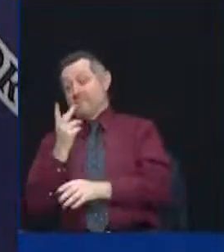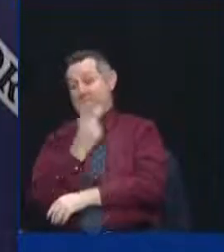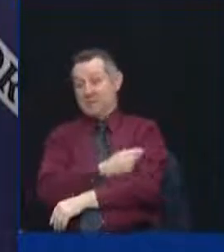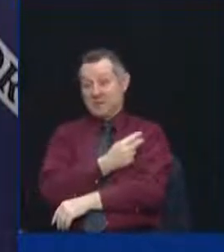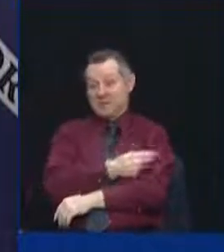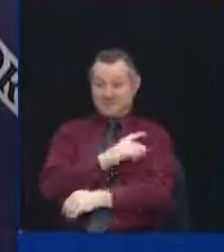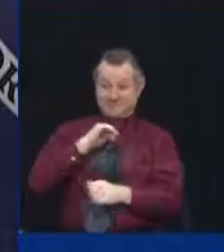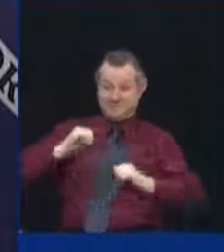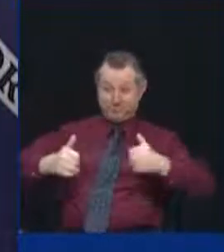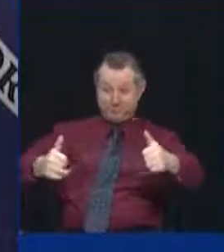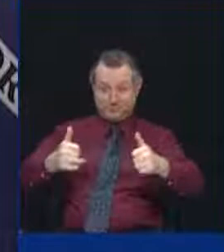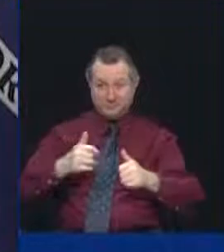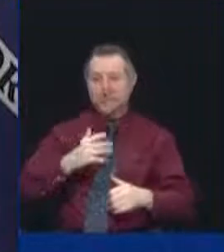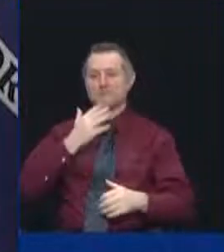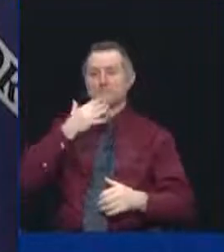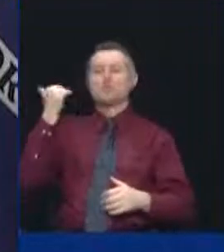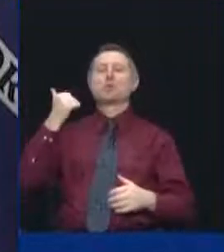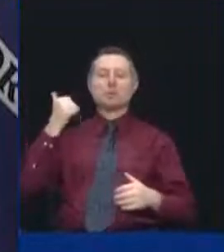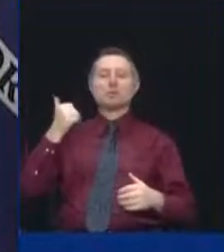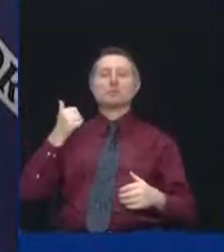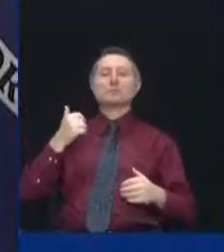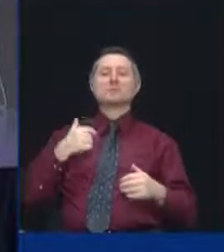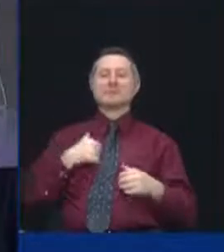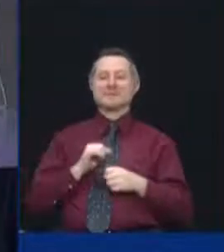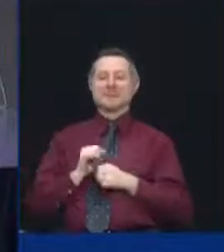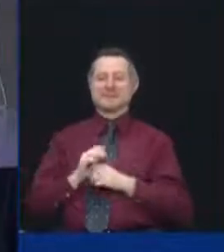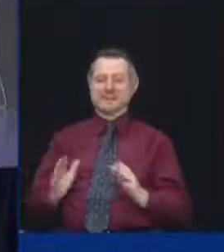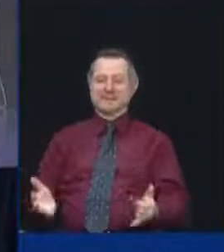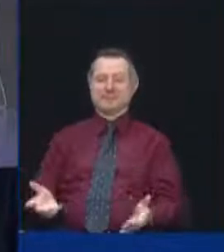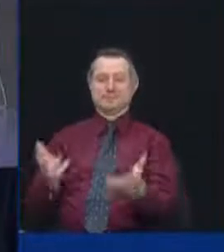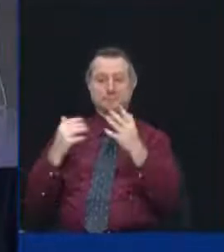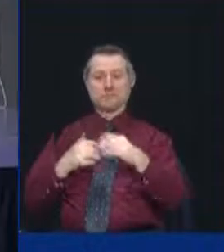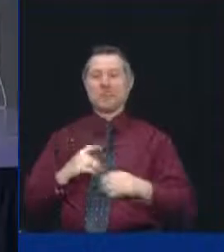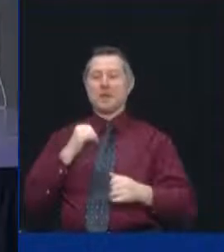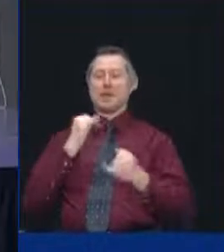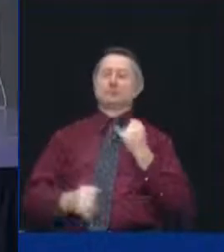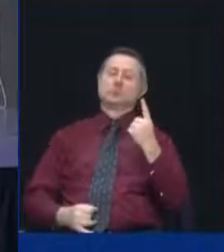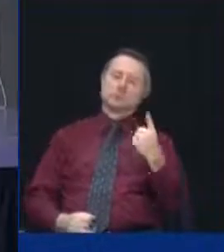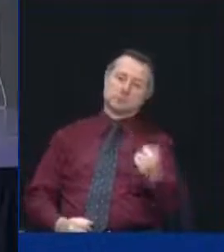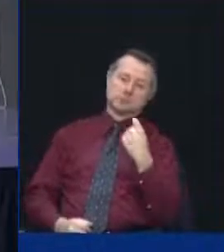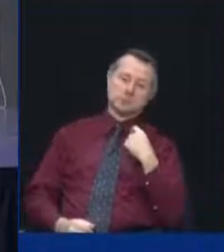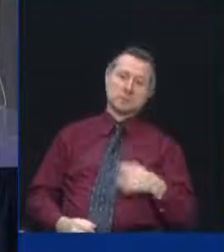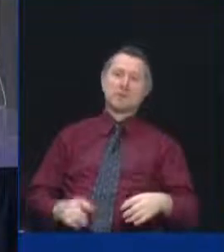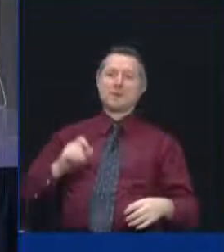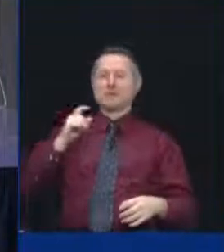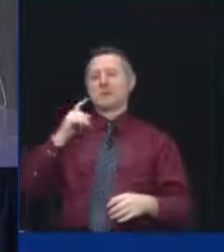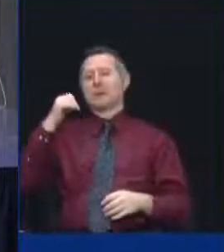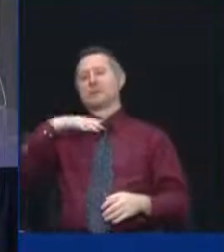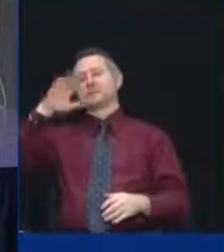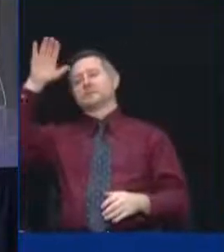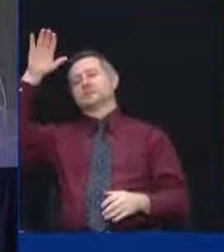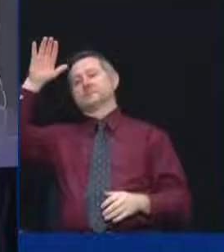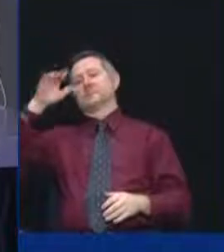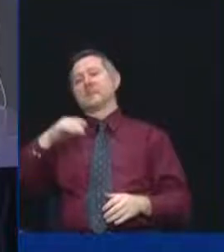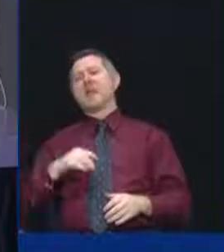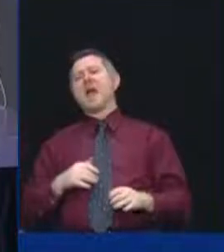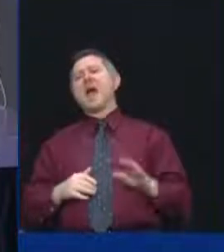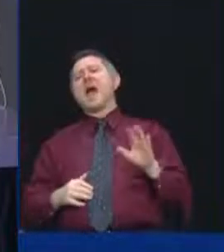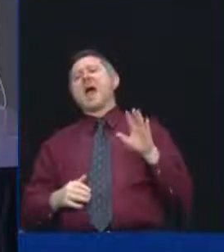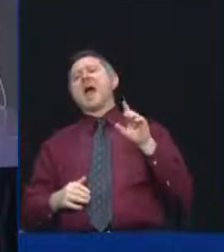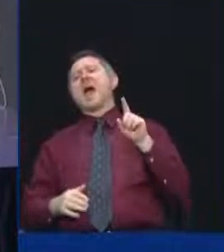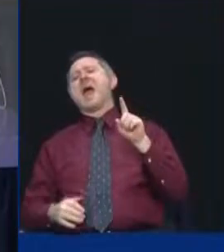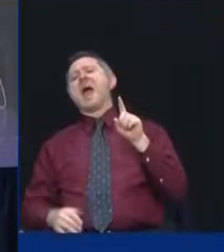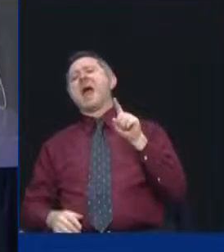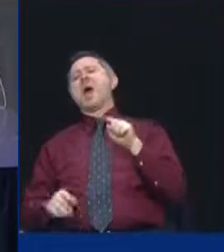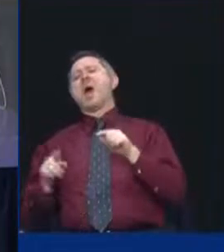better. So I'm still working on more vaccines. Last question. Back to Broadway. You talk about this